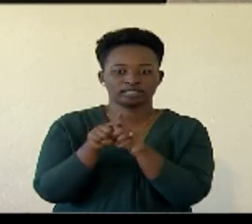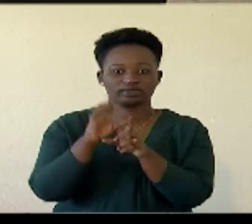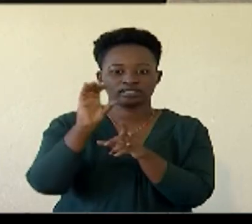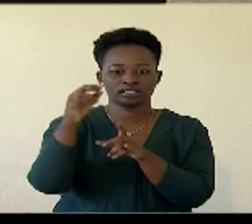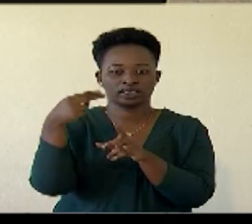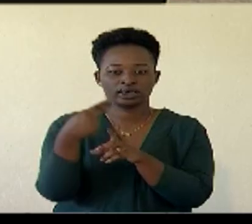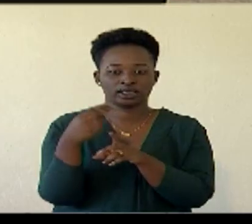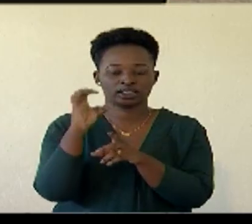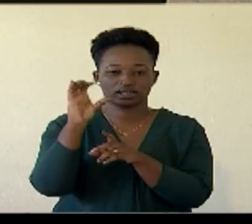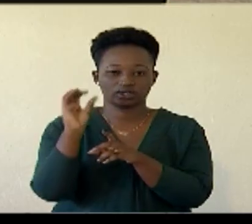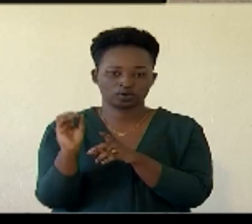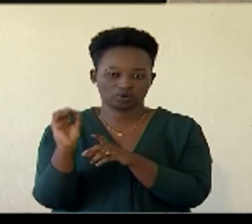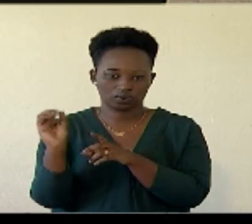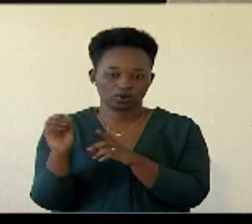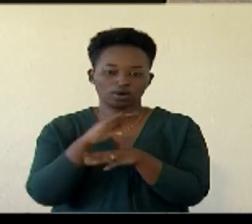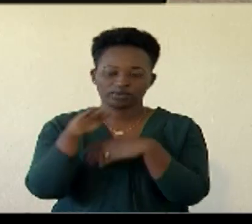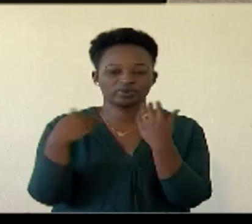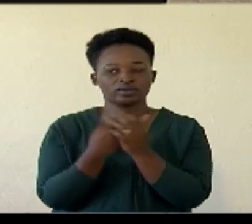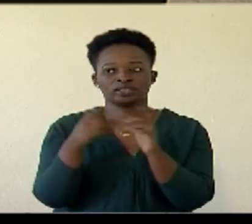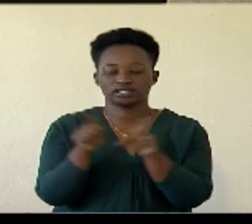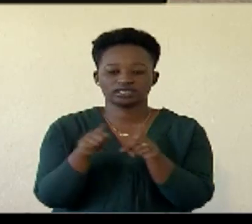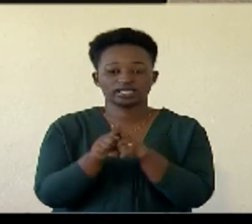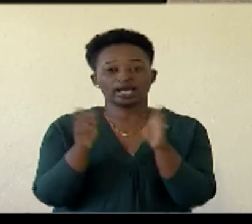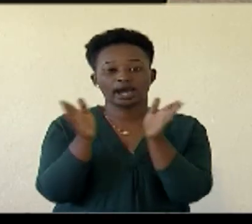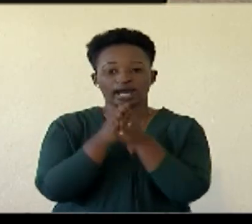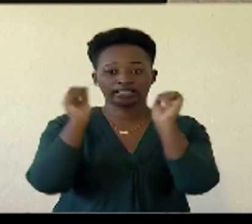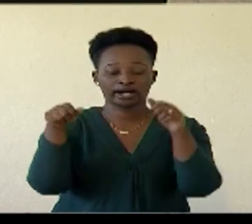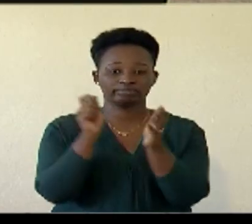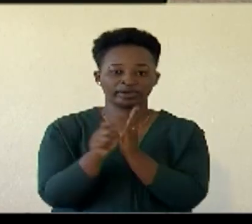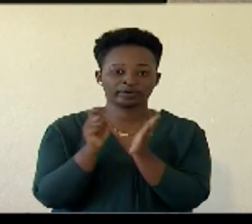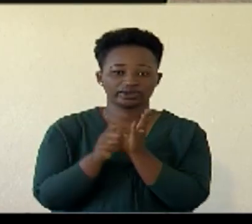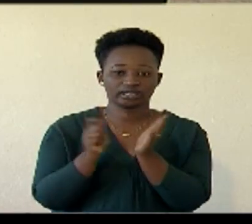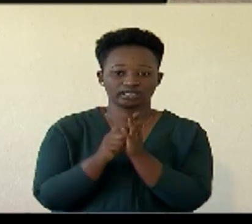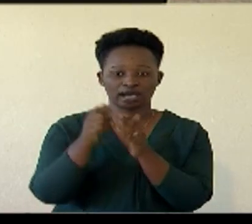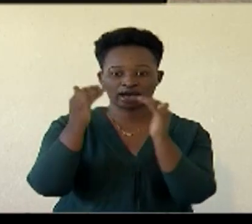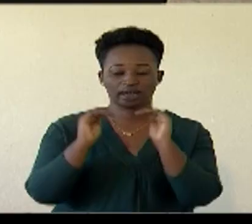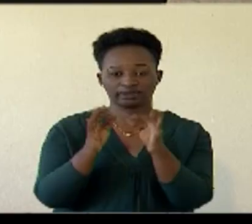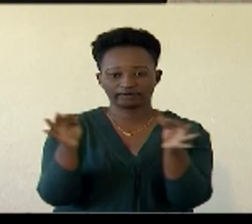the same. Or this can be written in this form